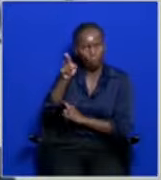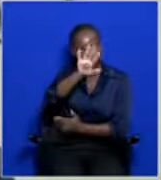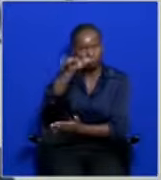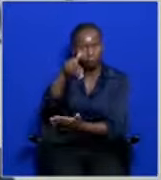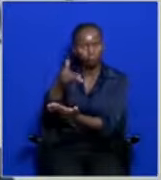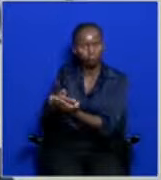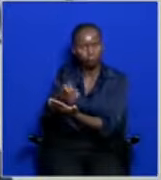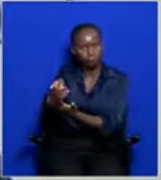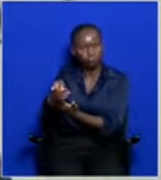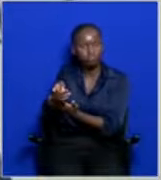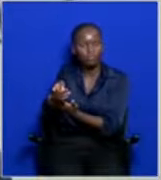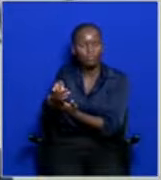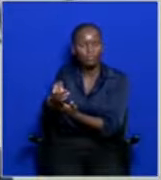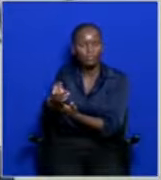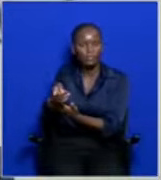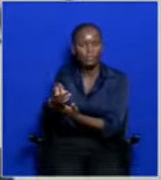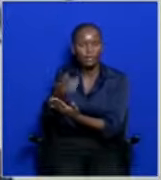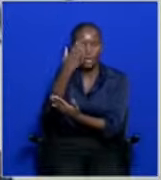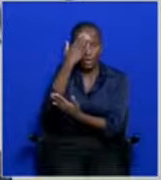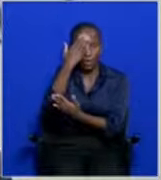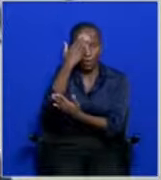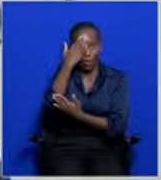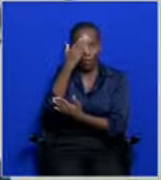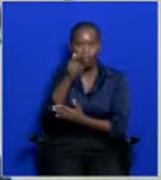when a car must be pounded.